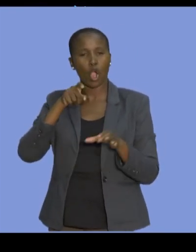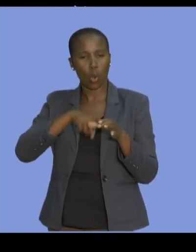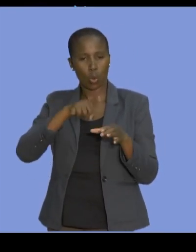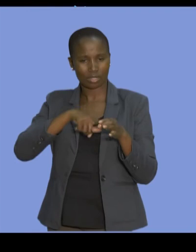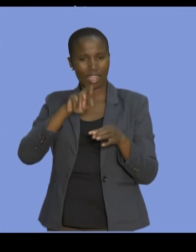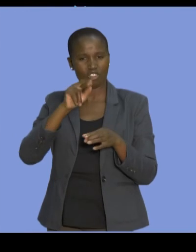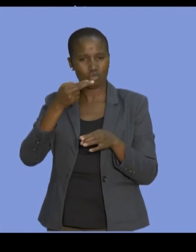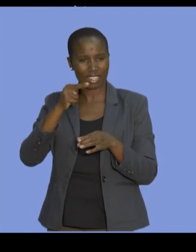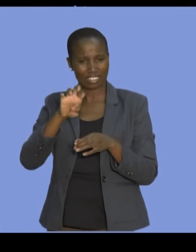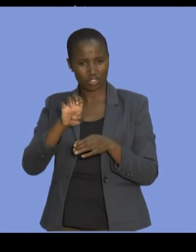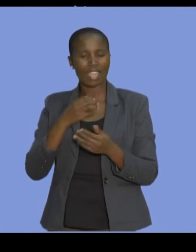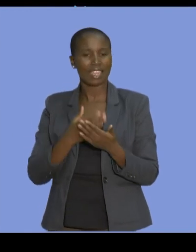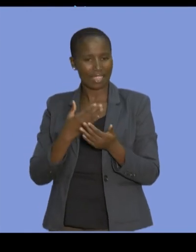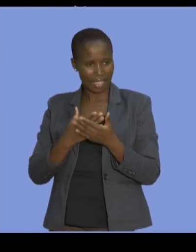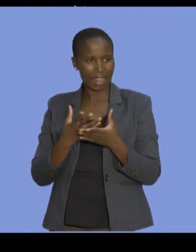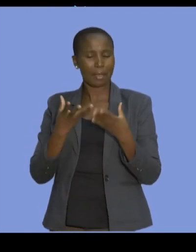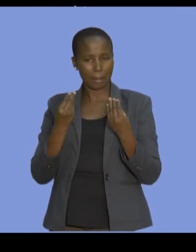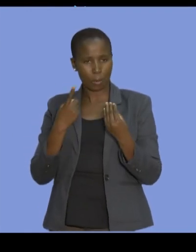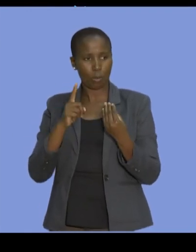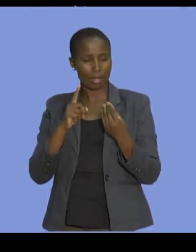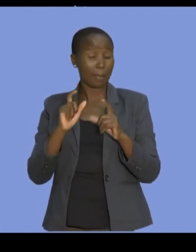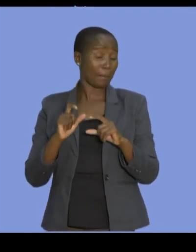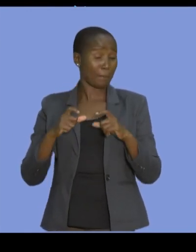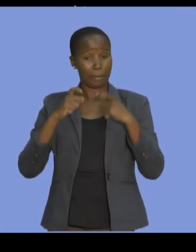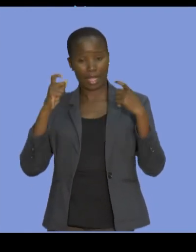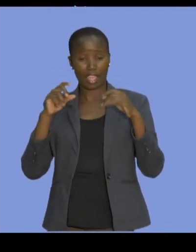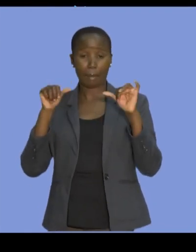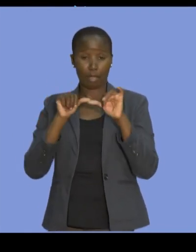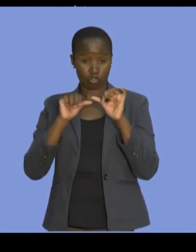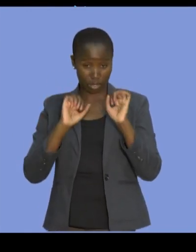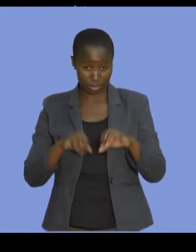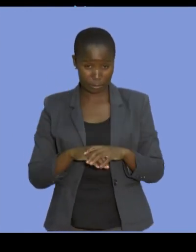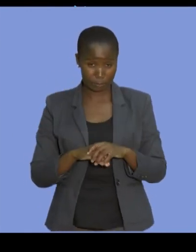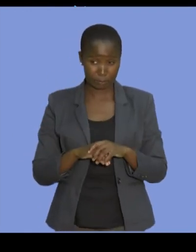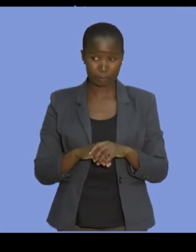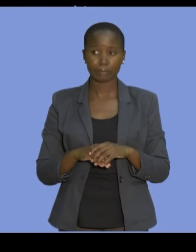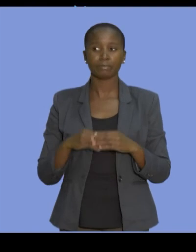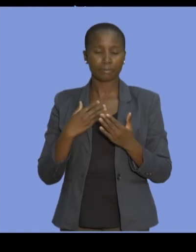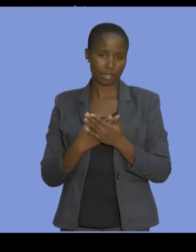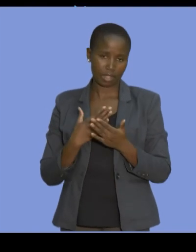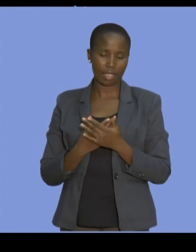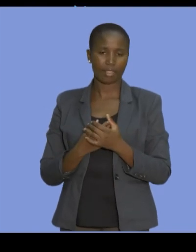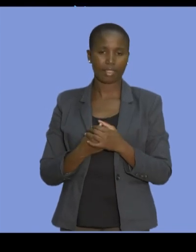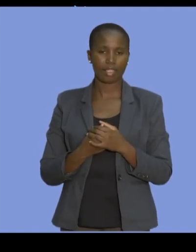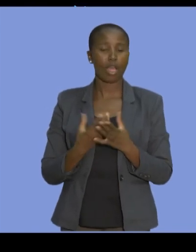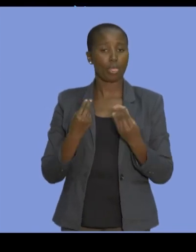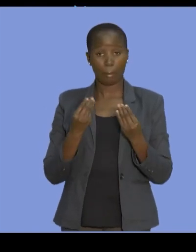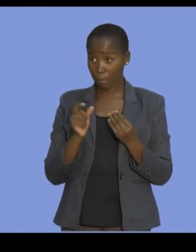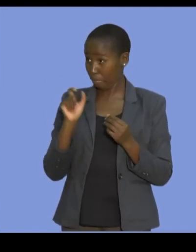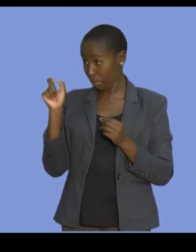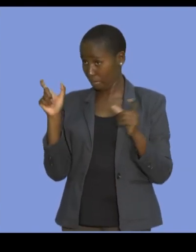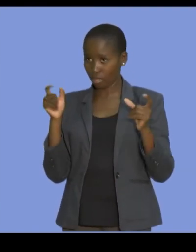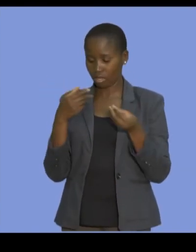those extreme values. Are we all together? Can eliminate those extreme values. Good.